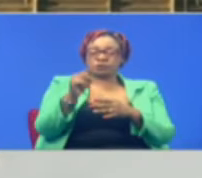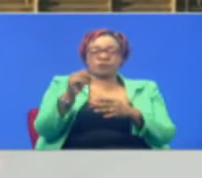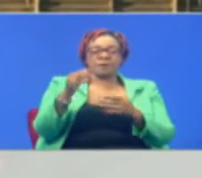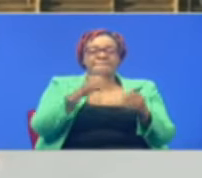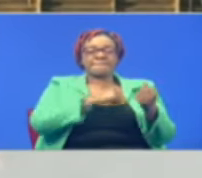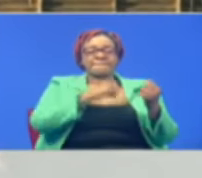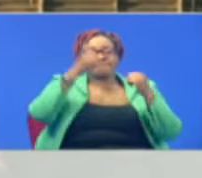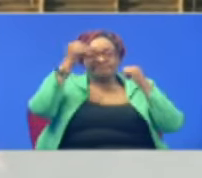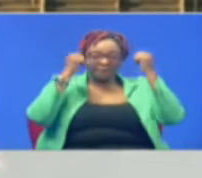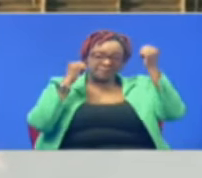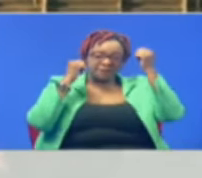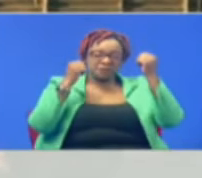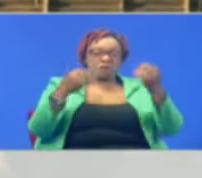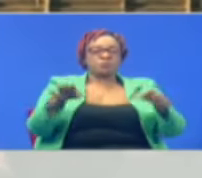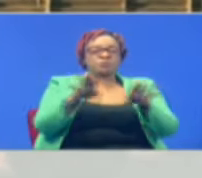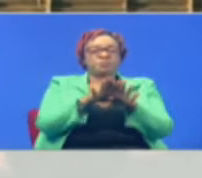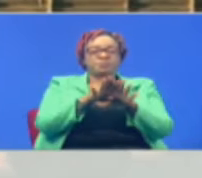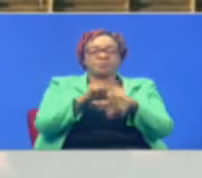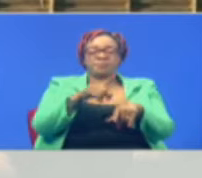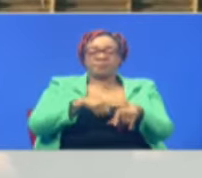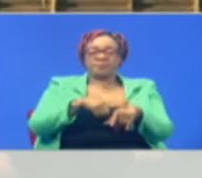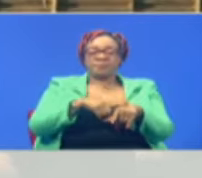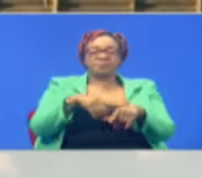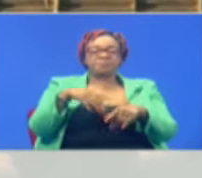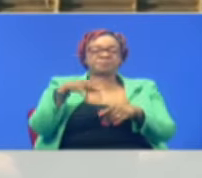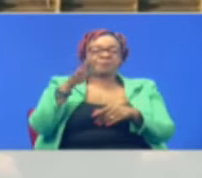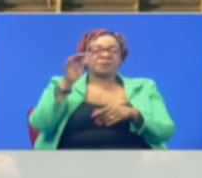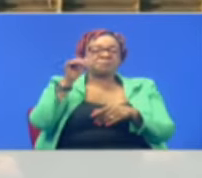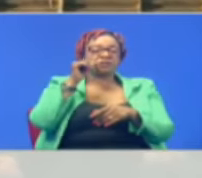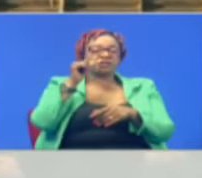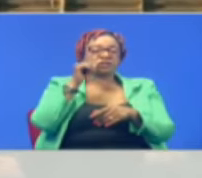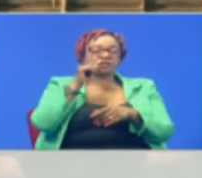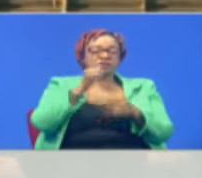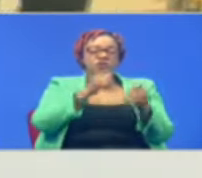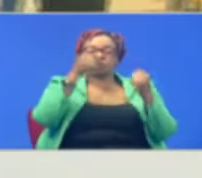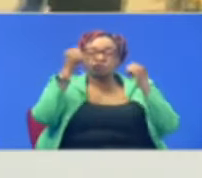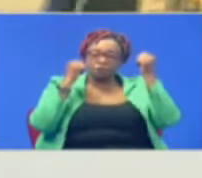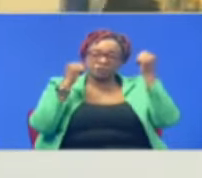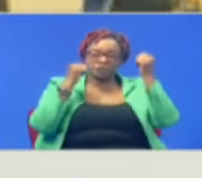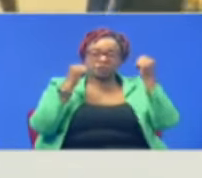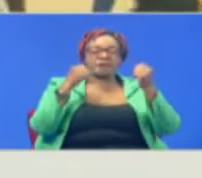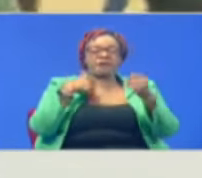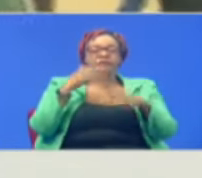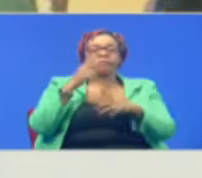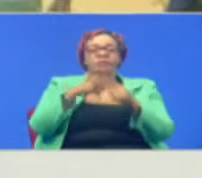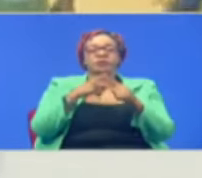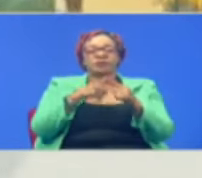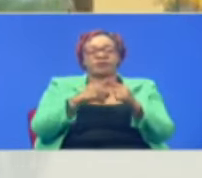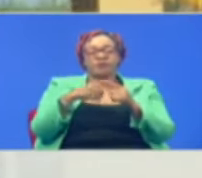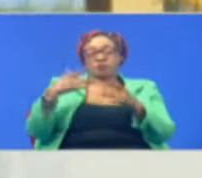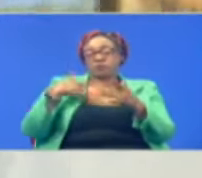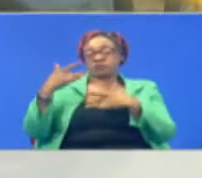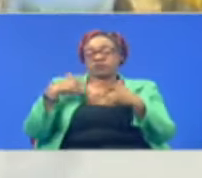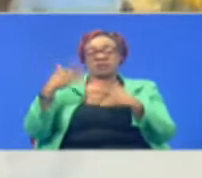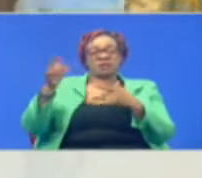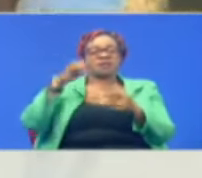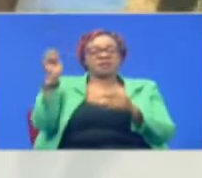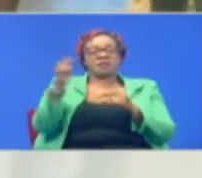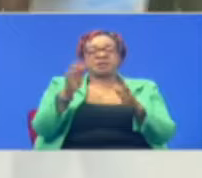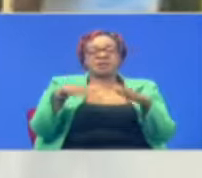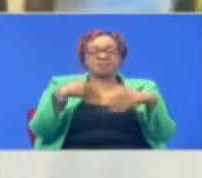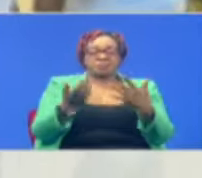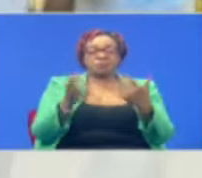Nanyuki is under lockdown after some British soldiers tested positive for the UK strain. There have been concerns in Kenya about the